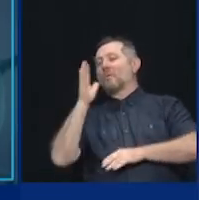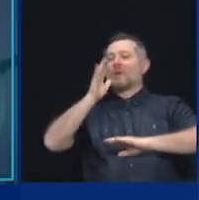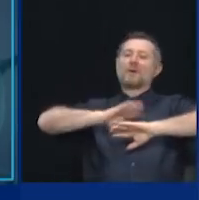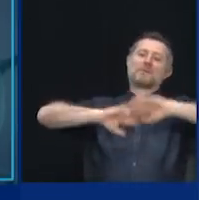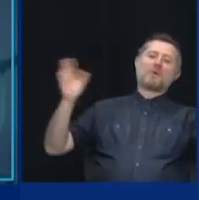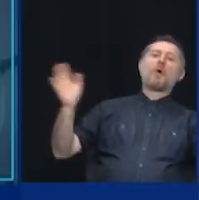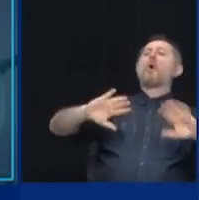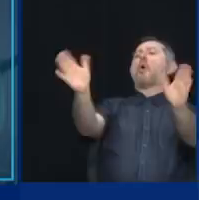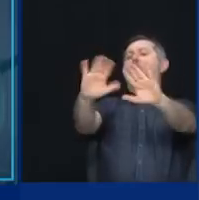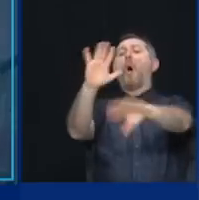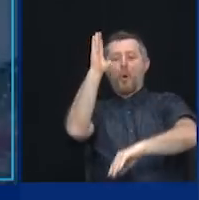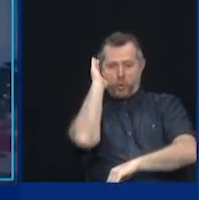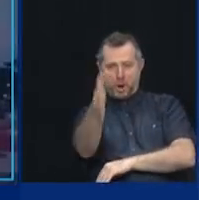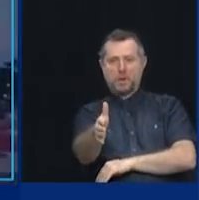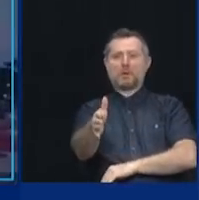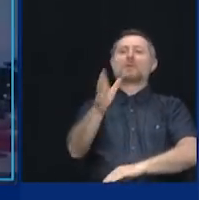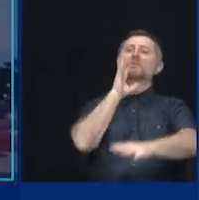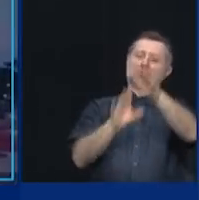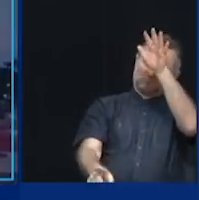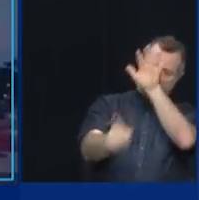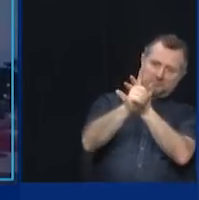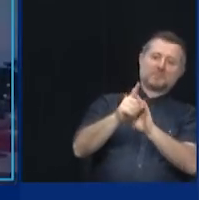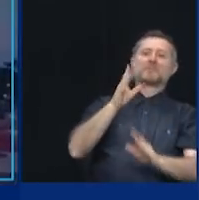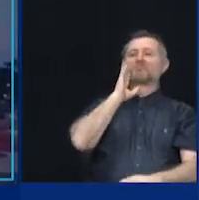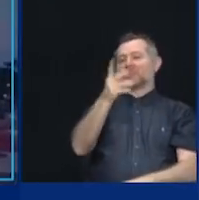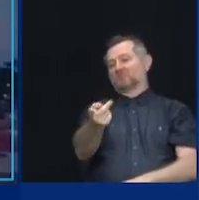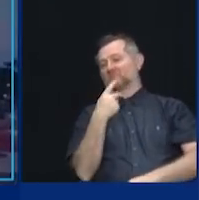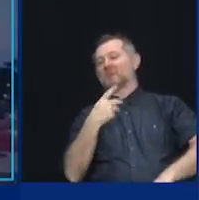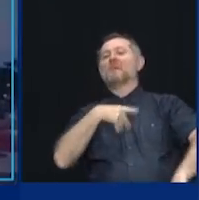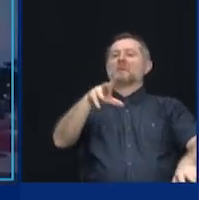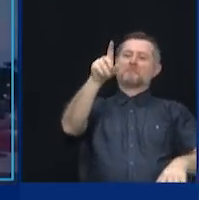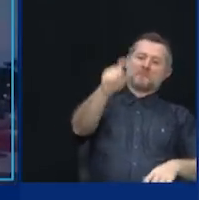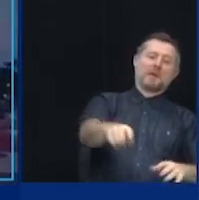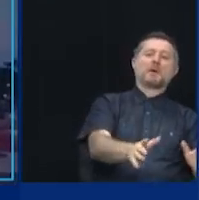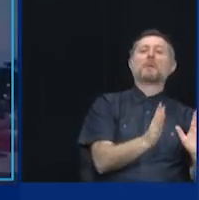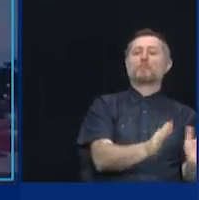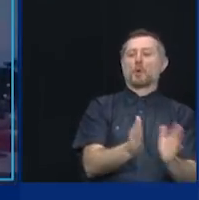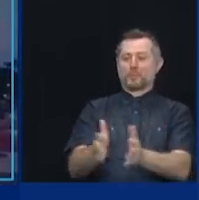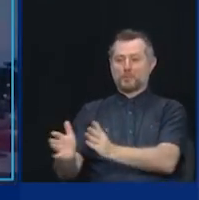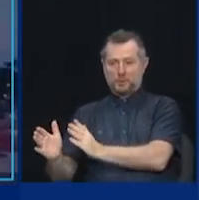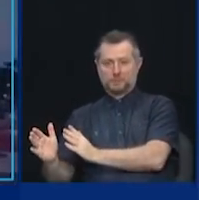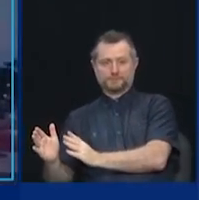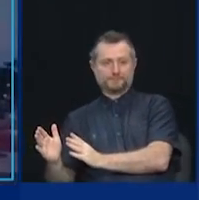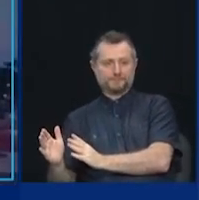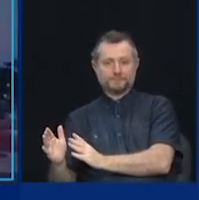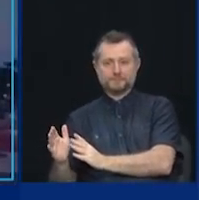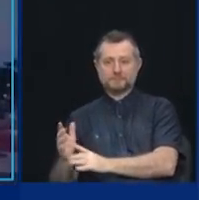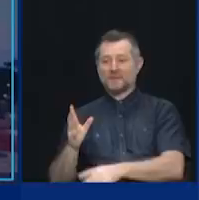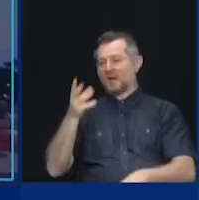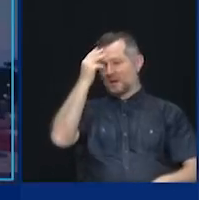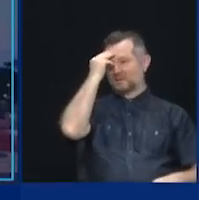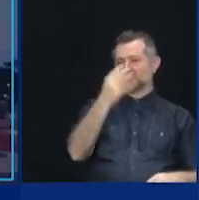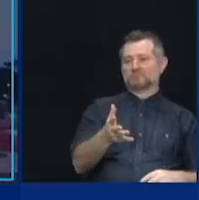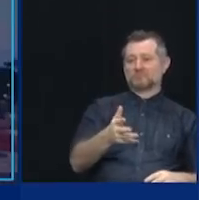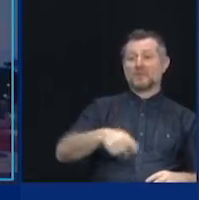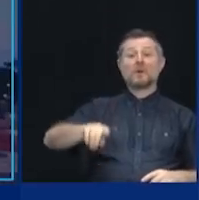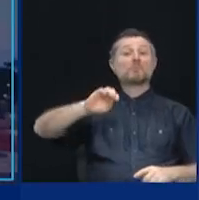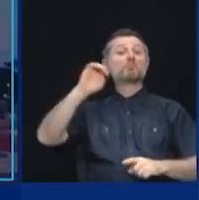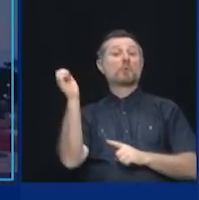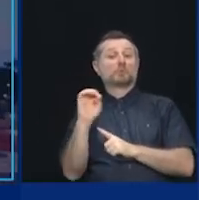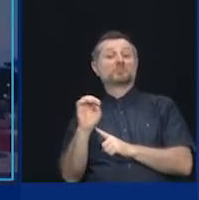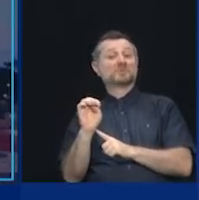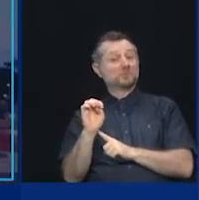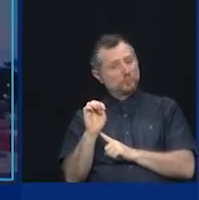again. And we have to be prepared. But the emergency is over. The